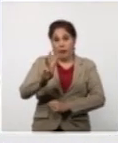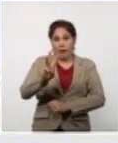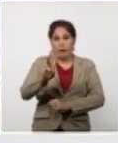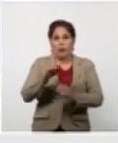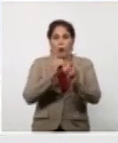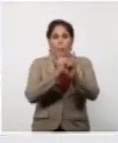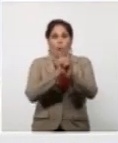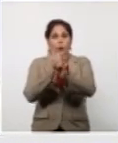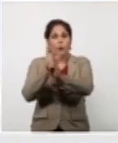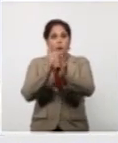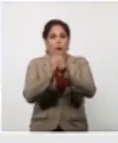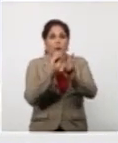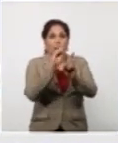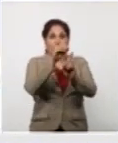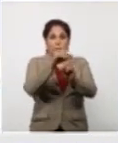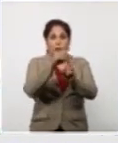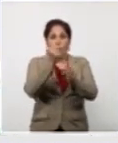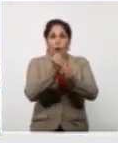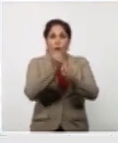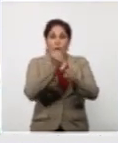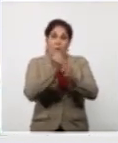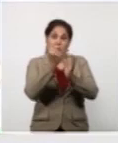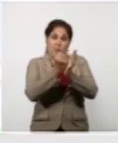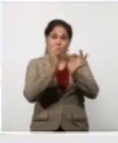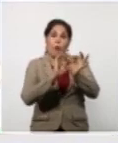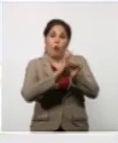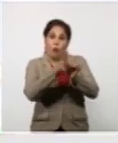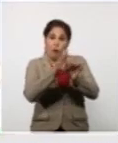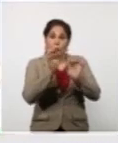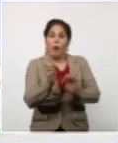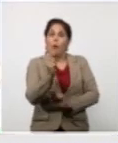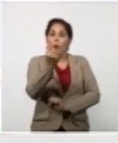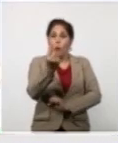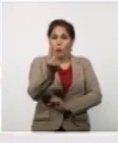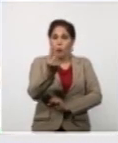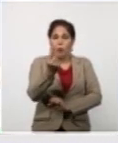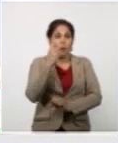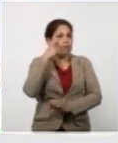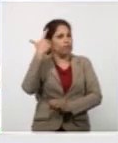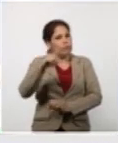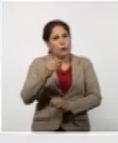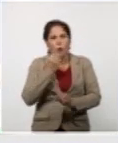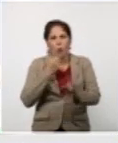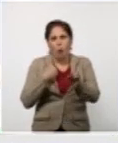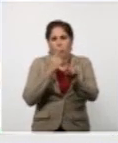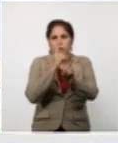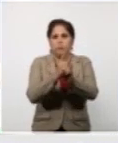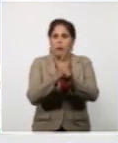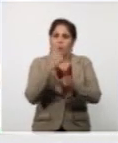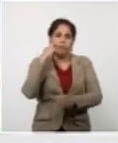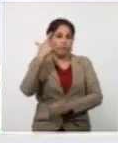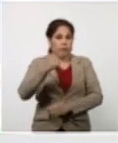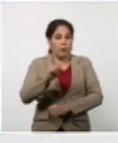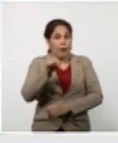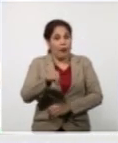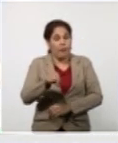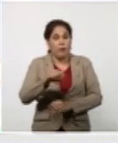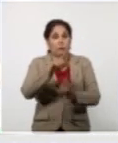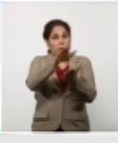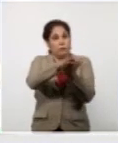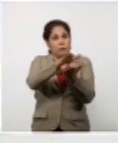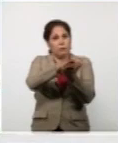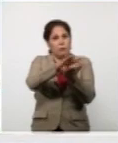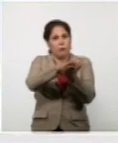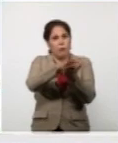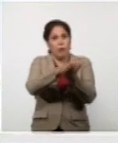the source of the infection. And in this way, in the behavior of the pandemic in Cuba, 90.6% of all